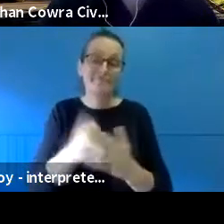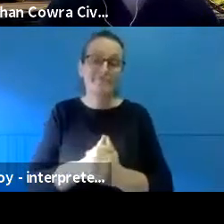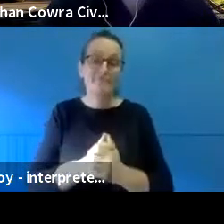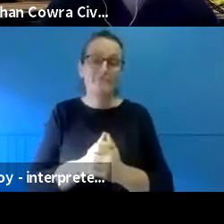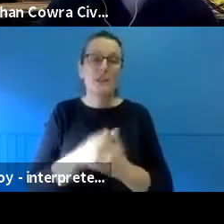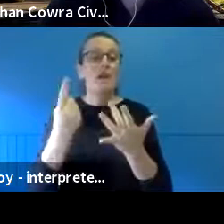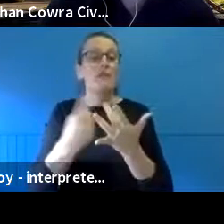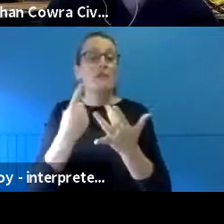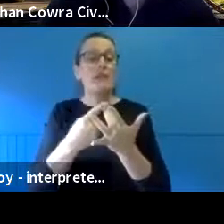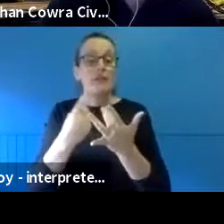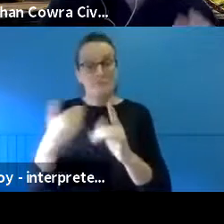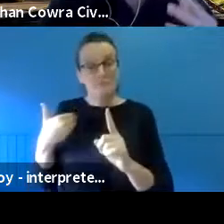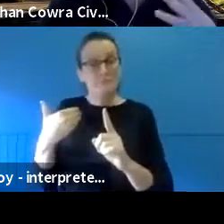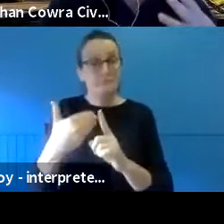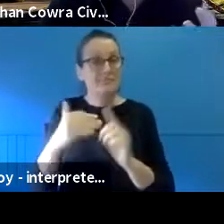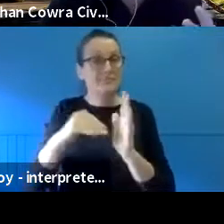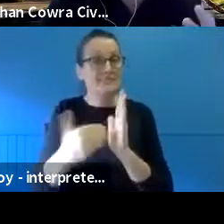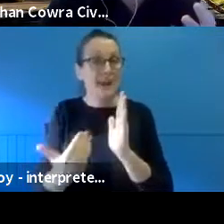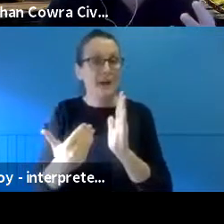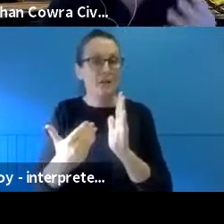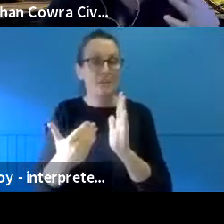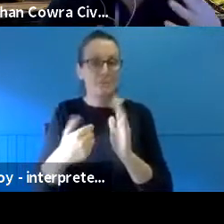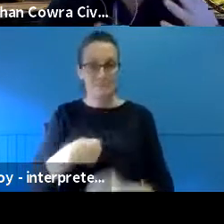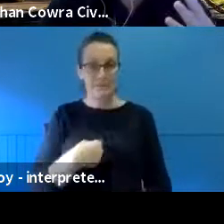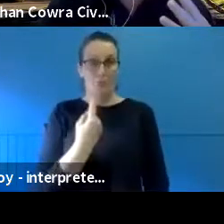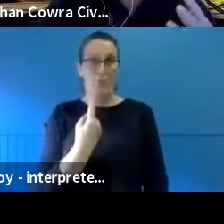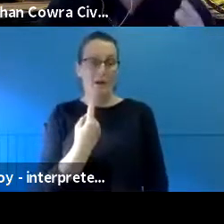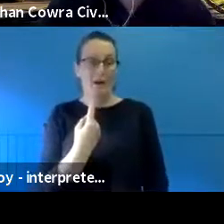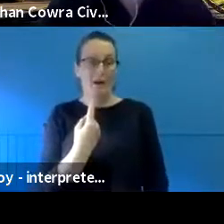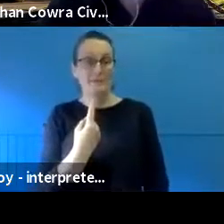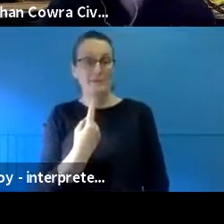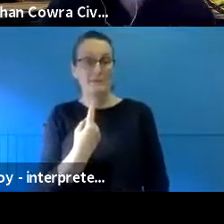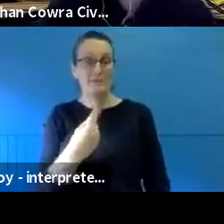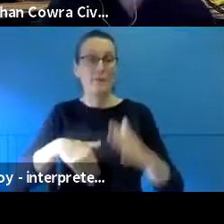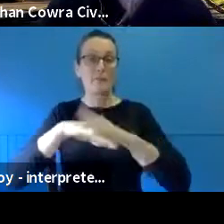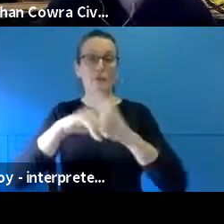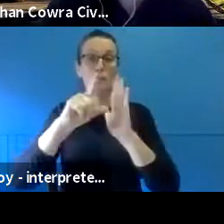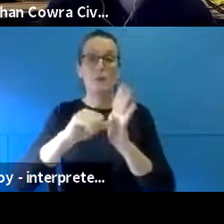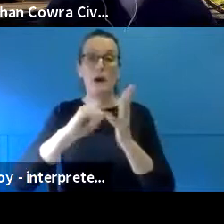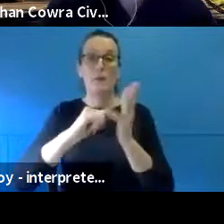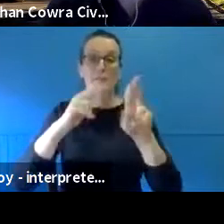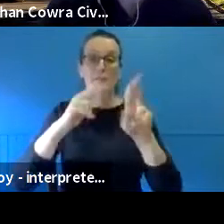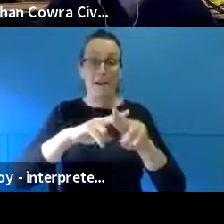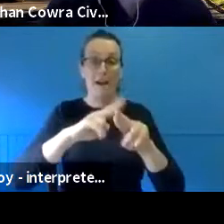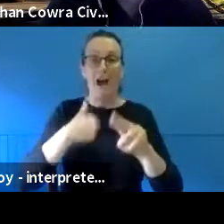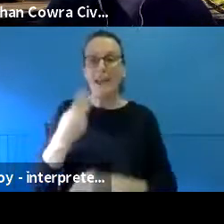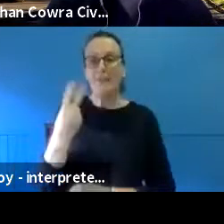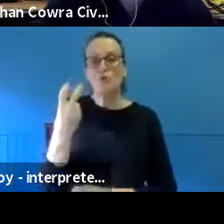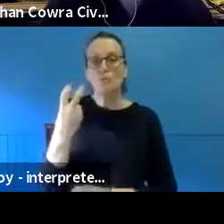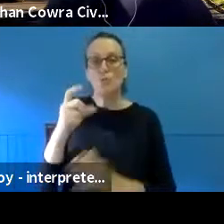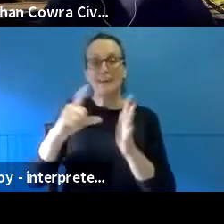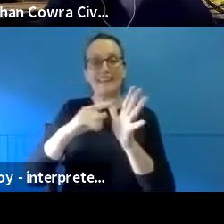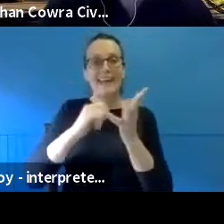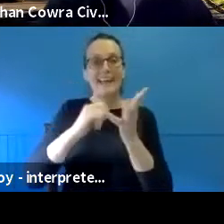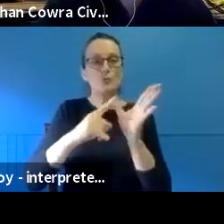really valuable during this time, particularly as I'm the only full-time staff member. I've got two casual staff and that's it.